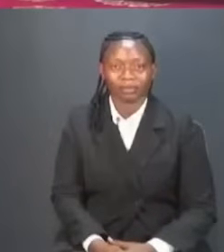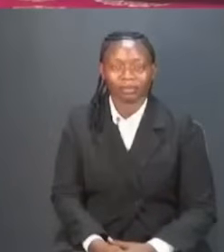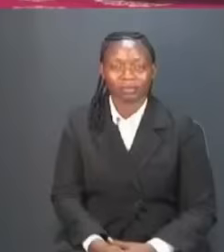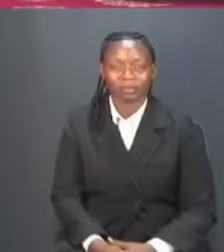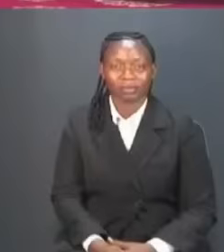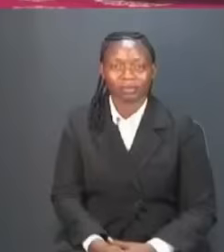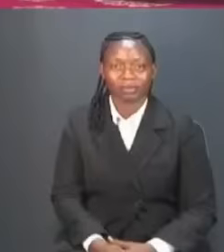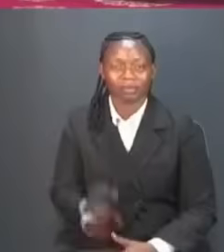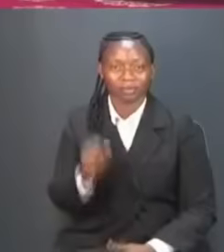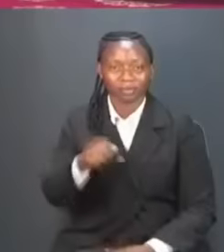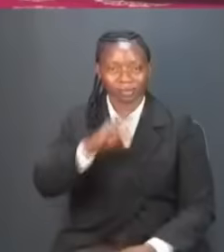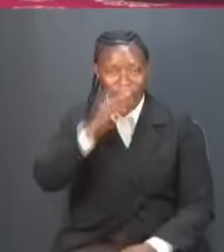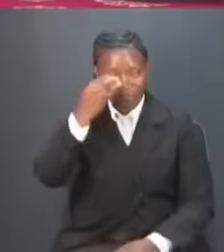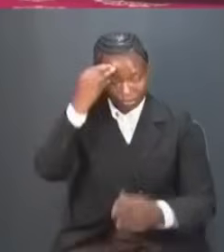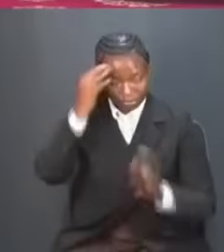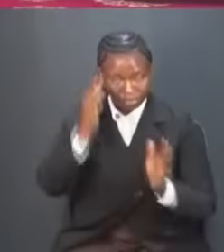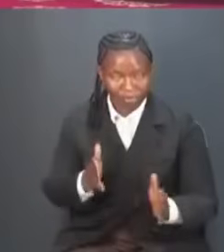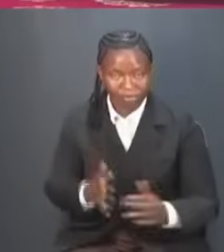Yes, Minister.